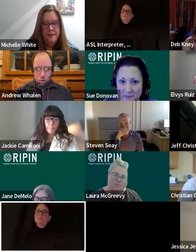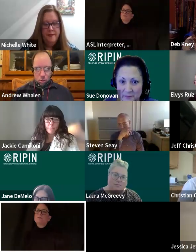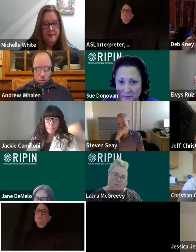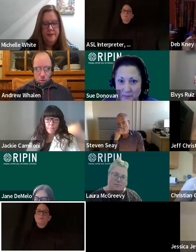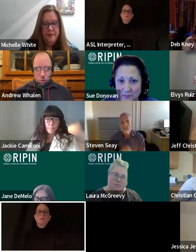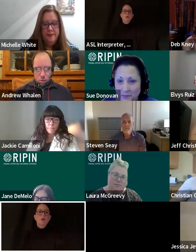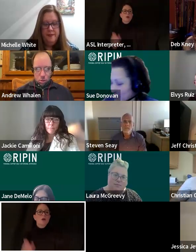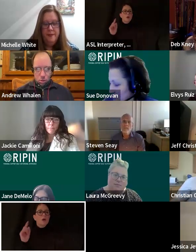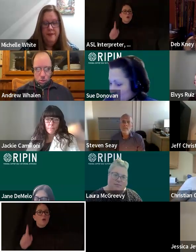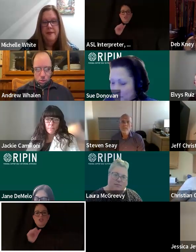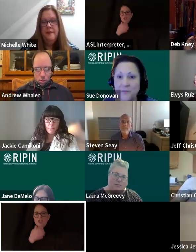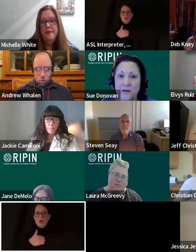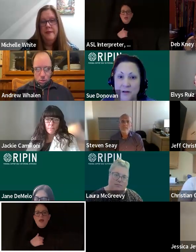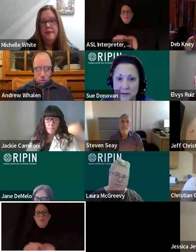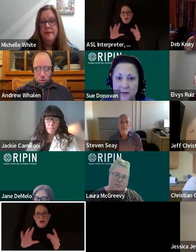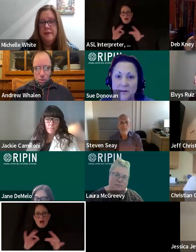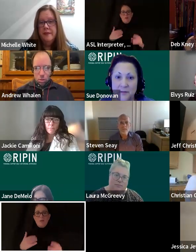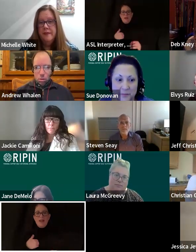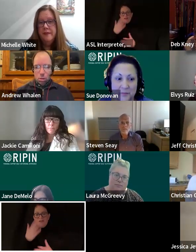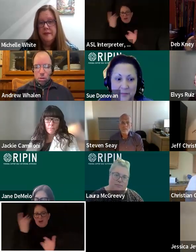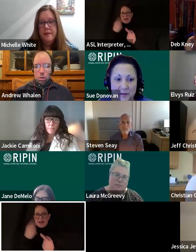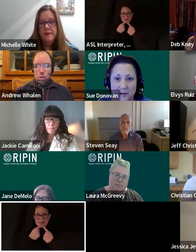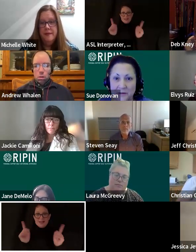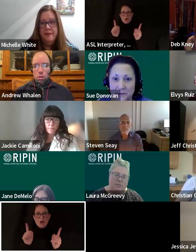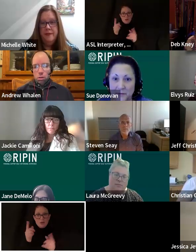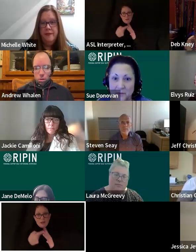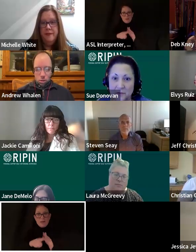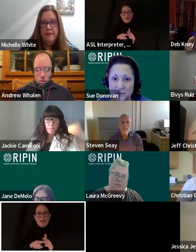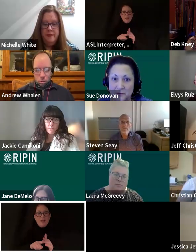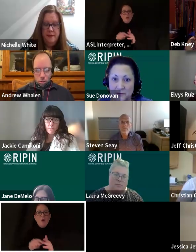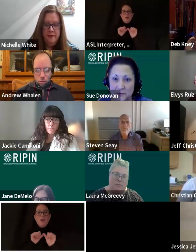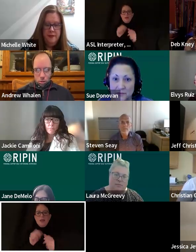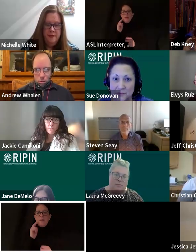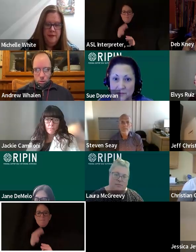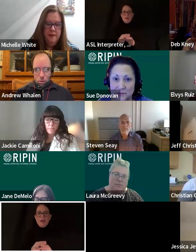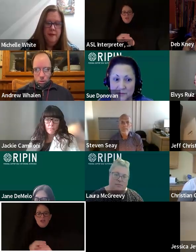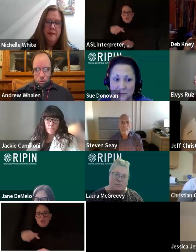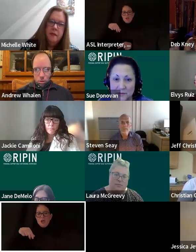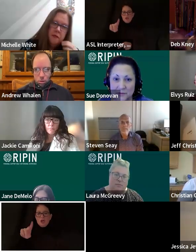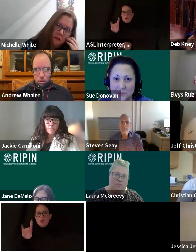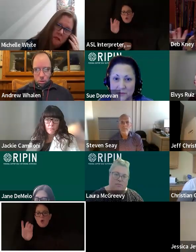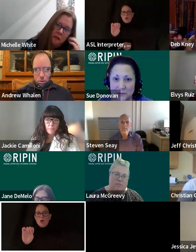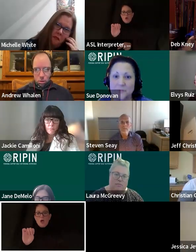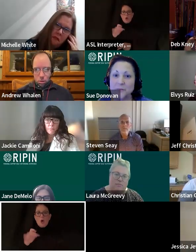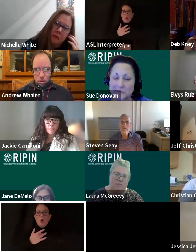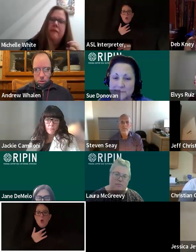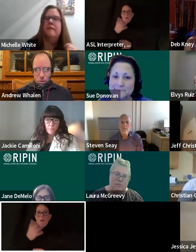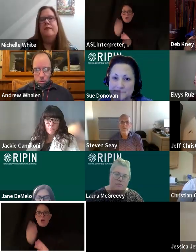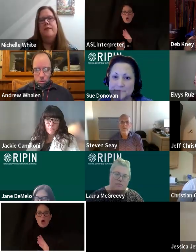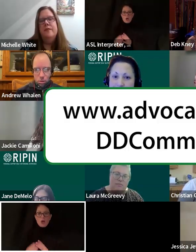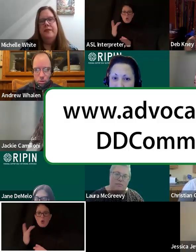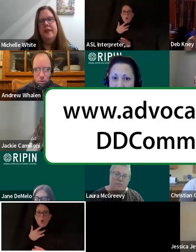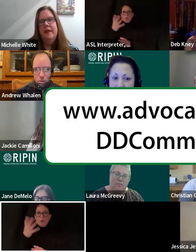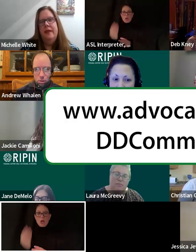I don't have a question. I have a comment that we forgot to say at the beginning that we keep mentioning about there's a QR code. Whoop, oh, it's gone.